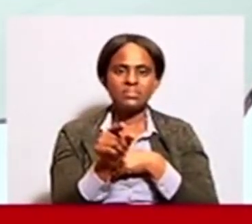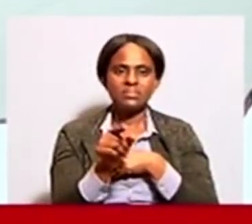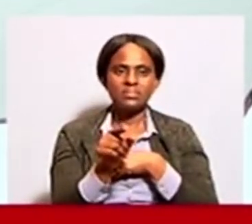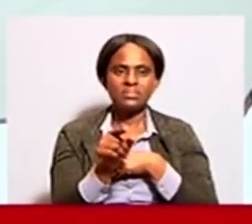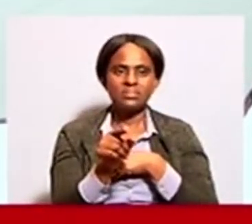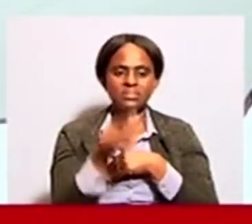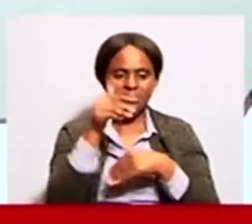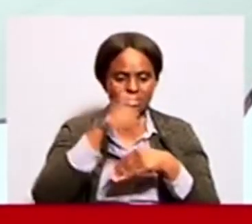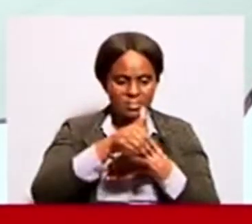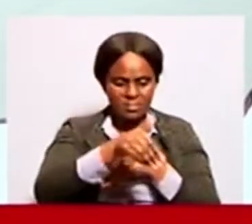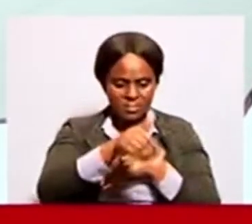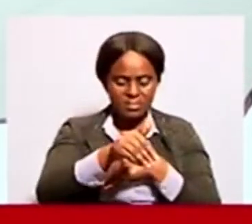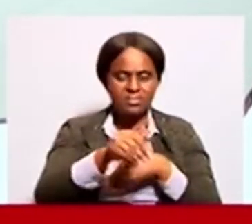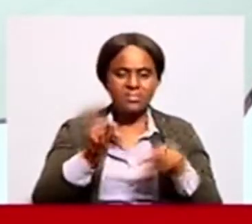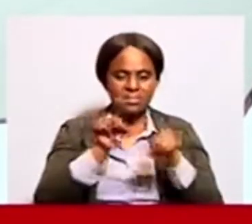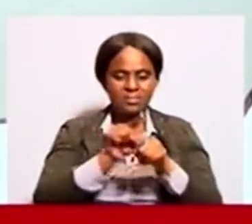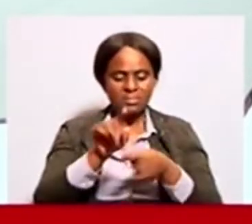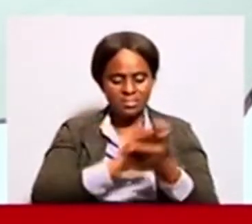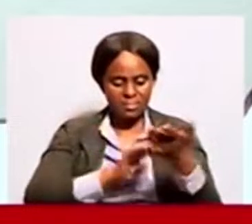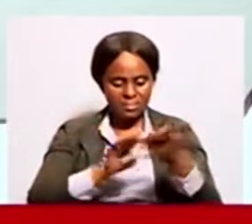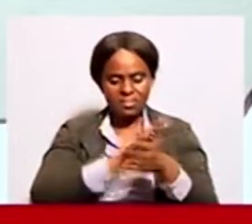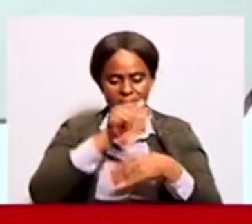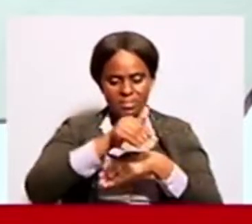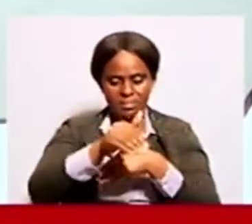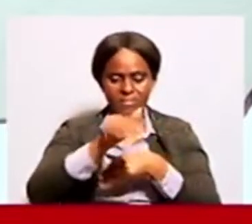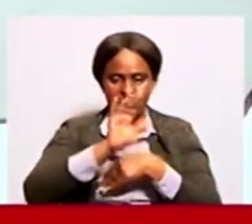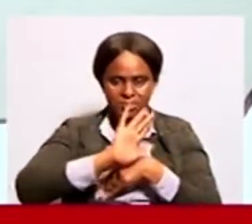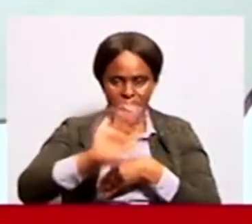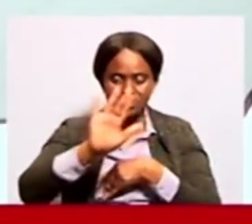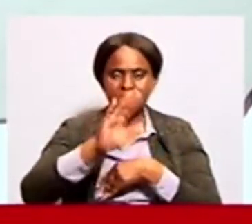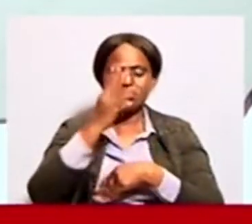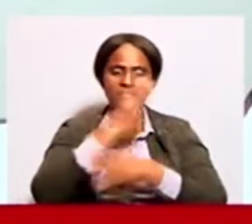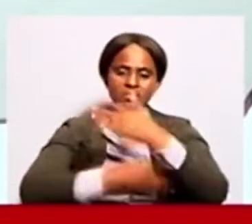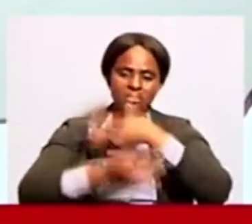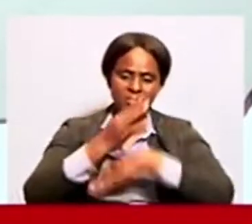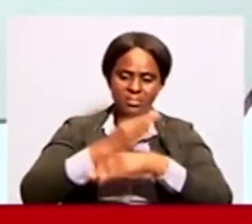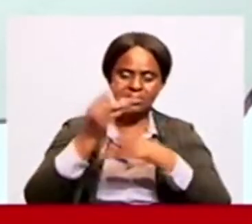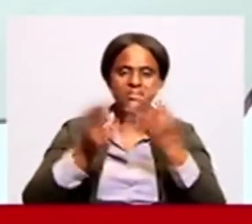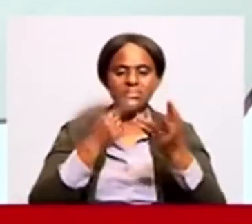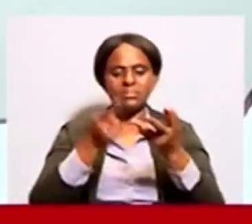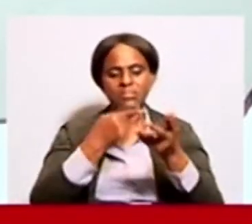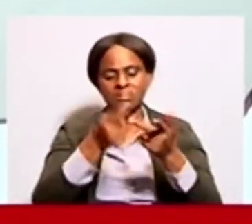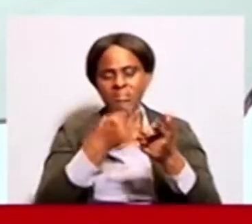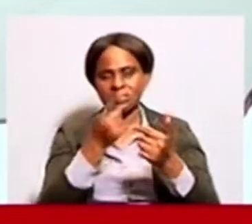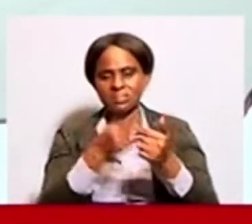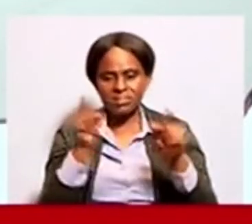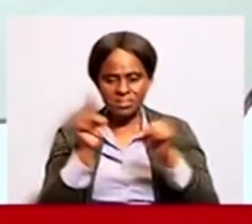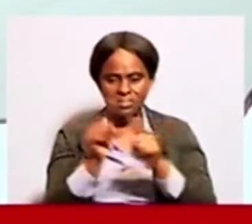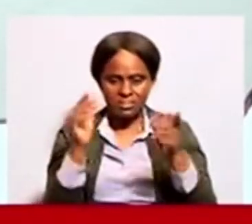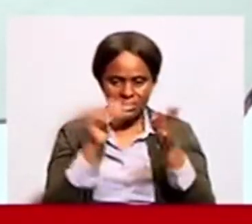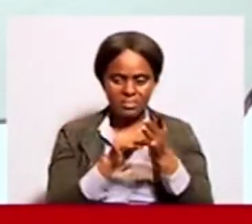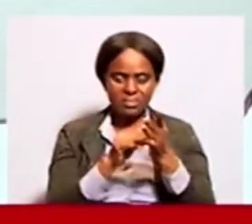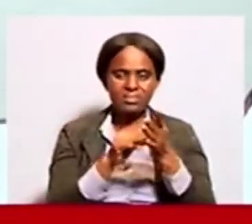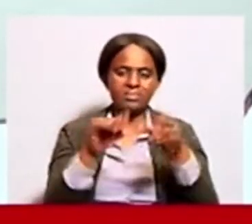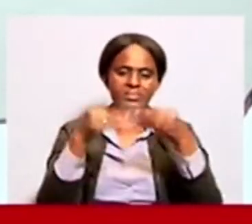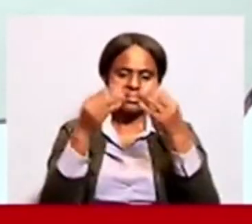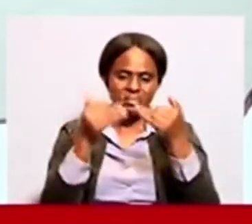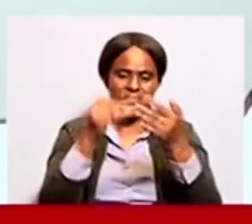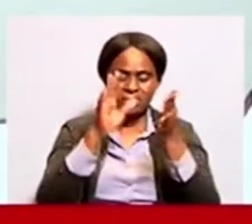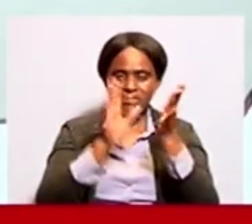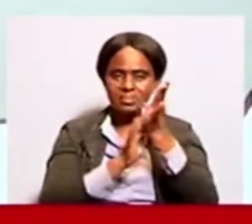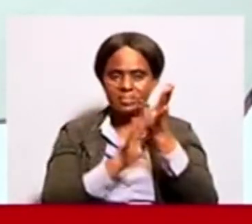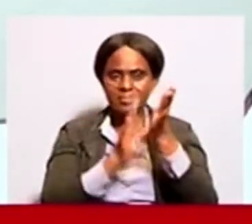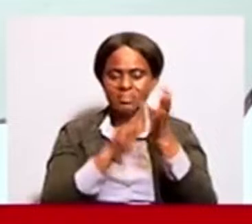get the register, then based on the register and your physical counting, then you give the school now